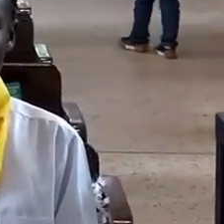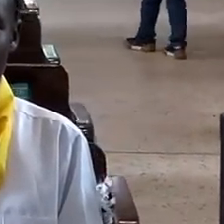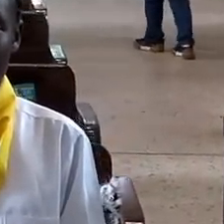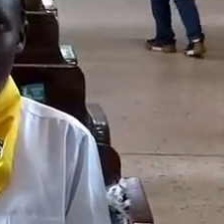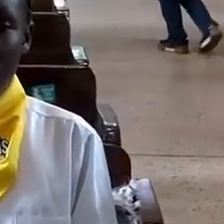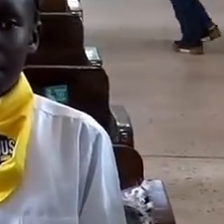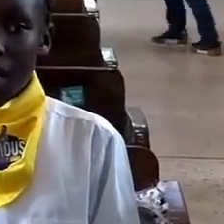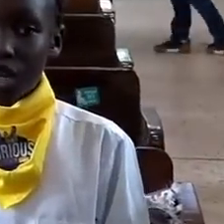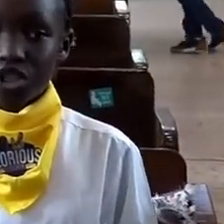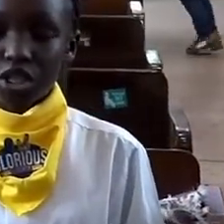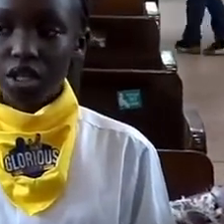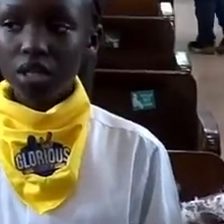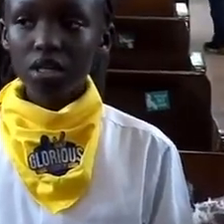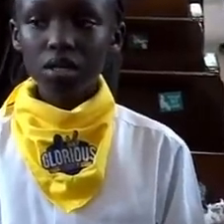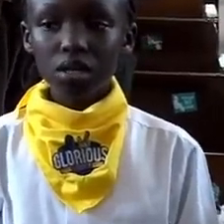coming.